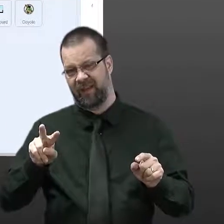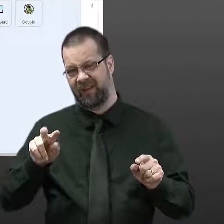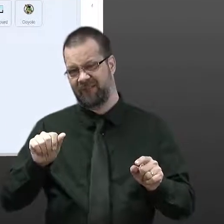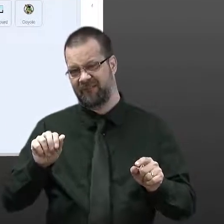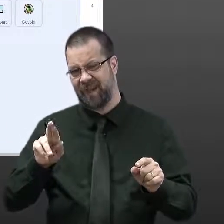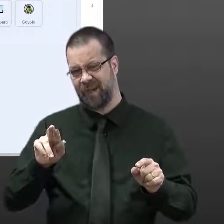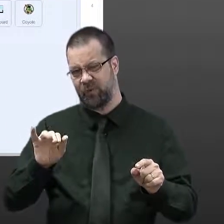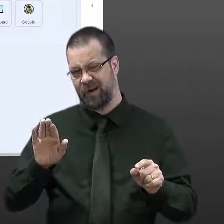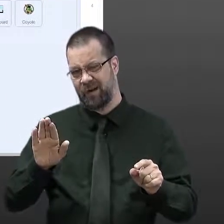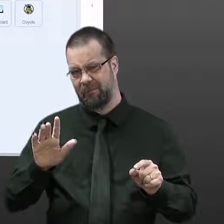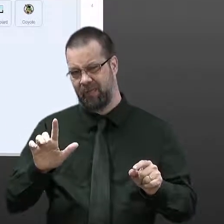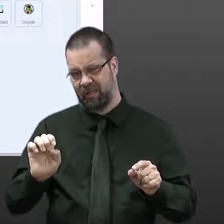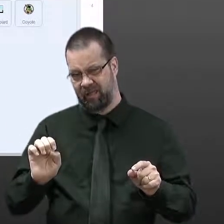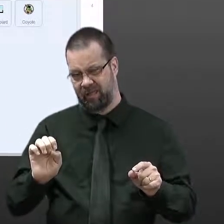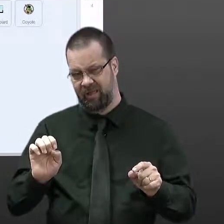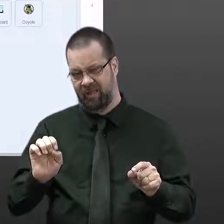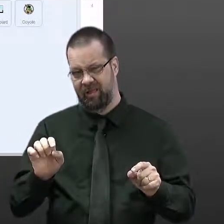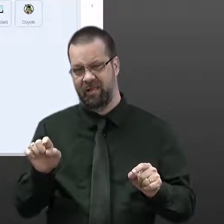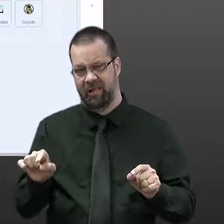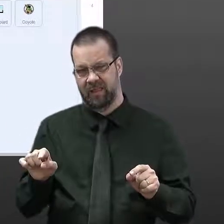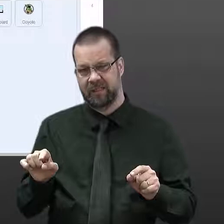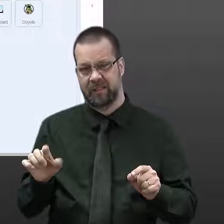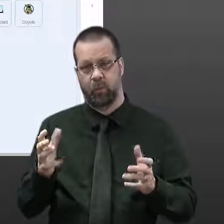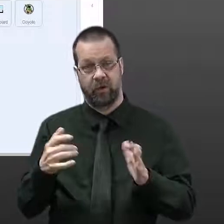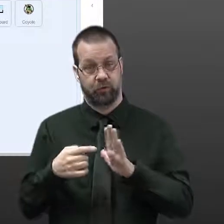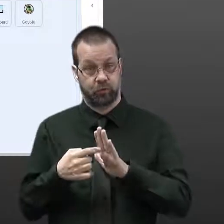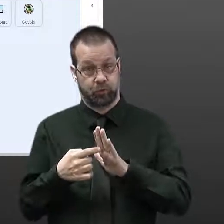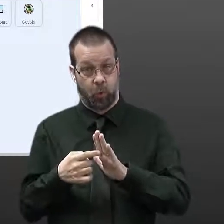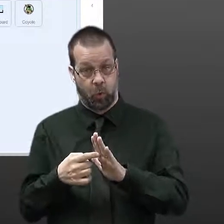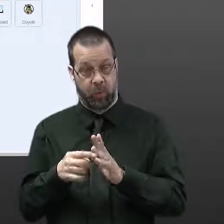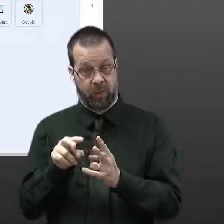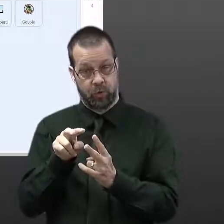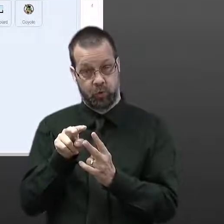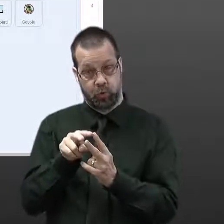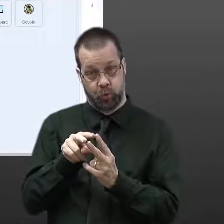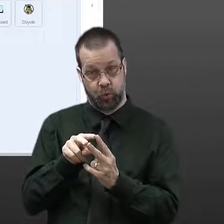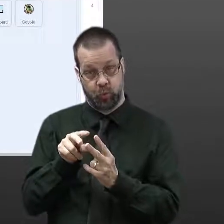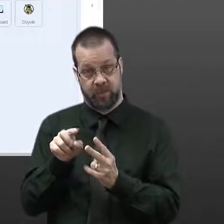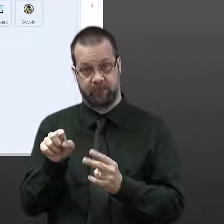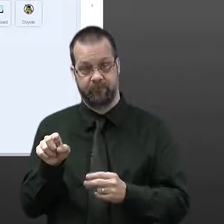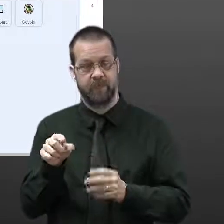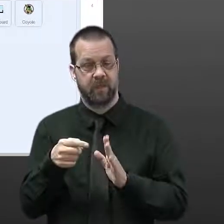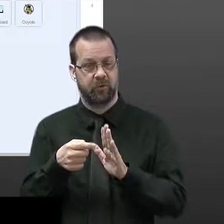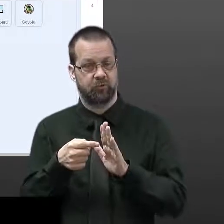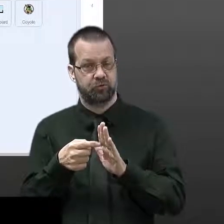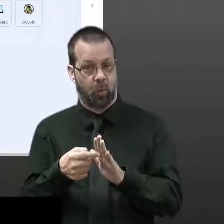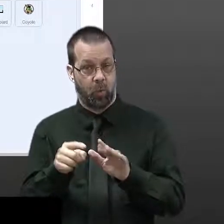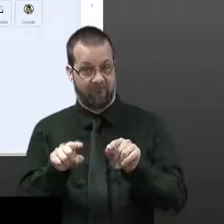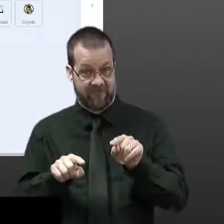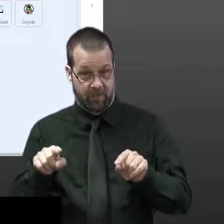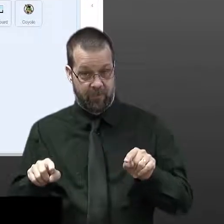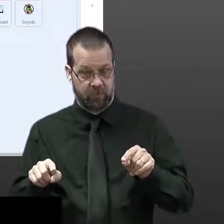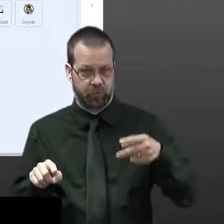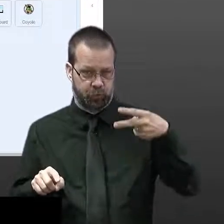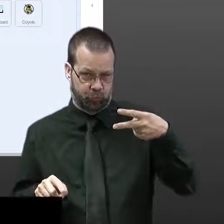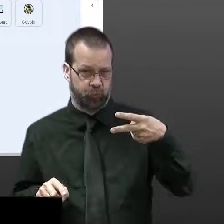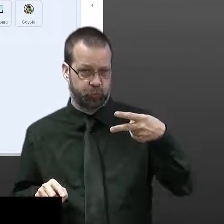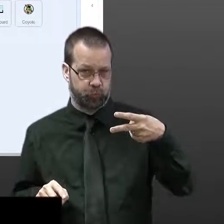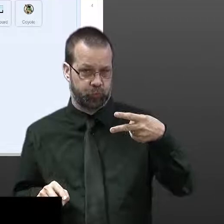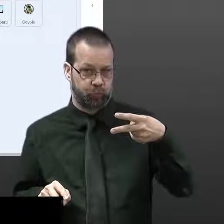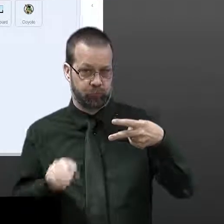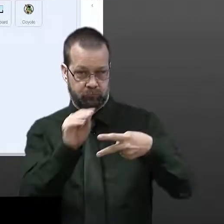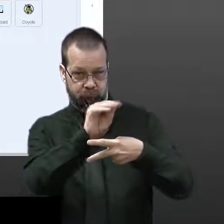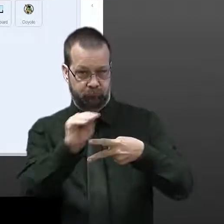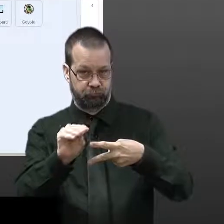variables category and make sure that our two variables that we want to show are showing. So we're going to grab a block that says